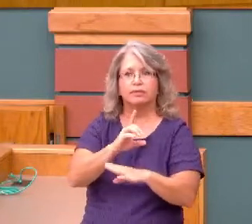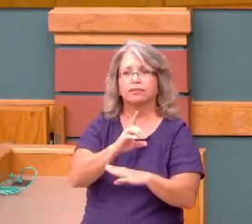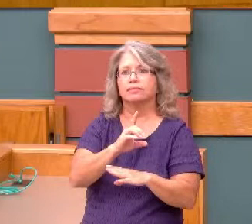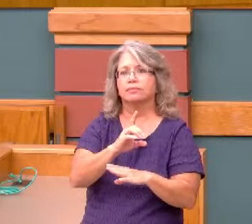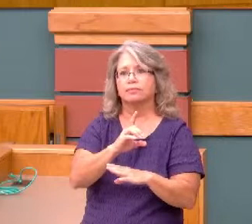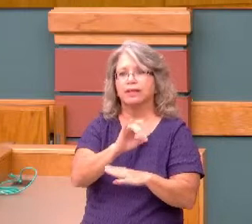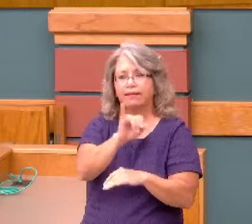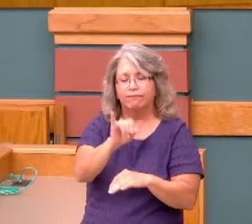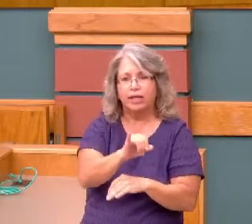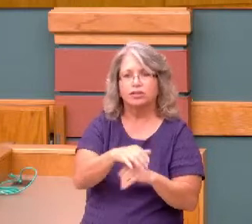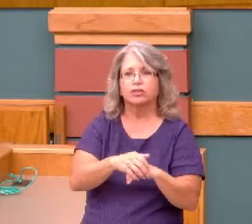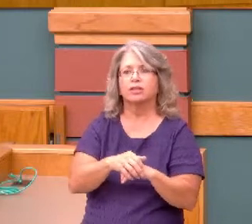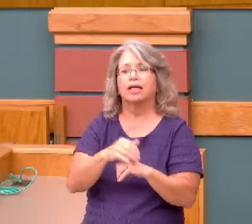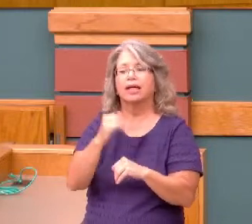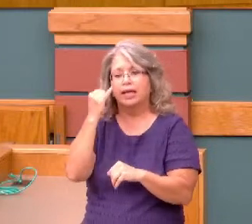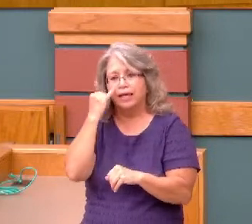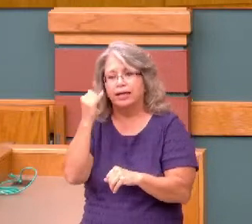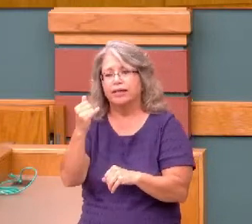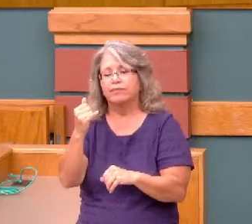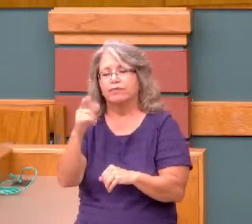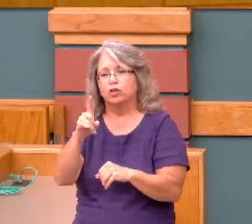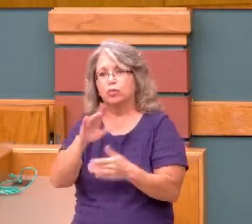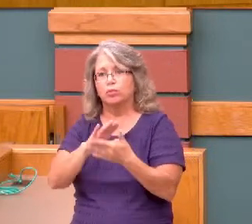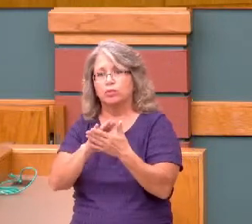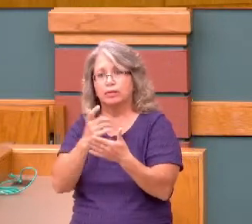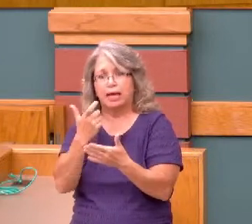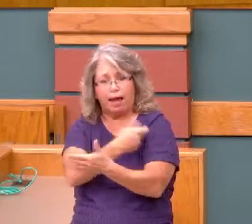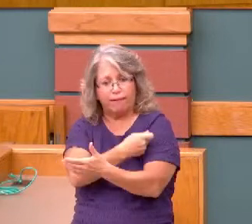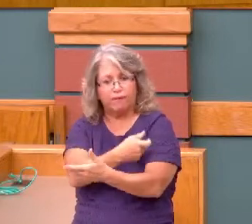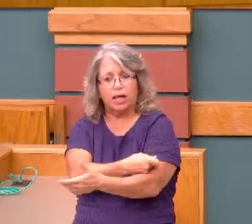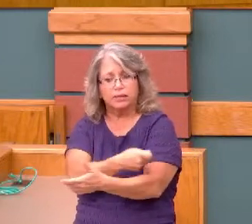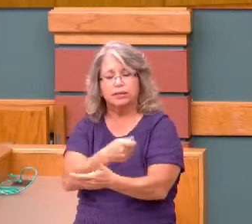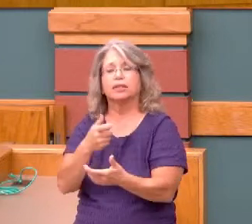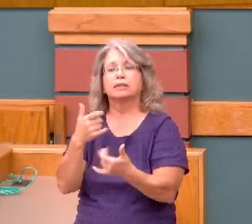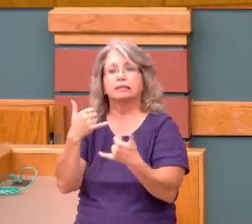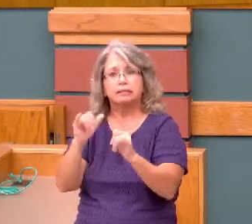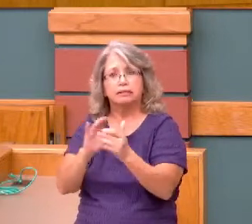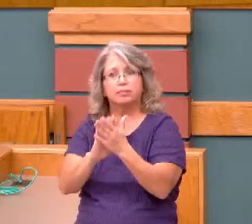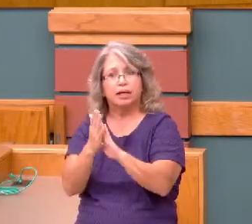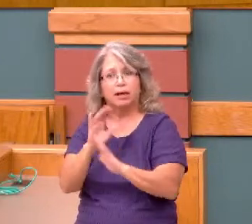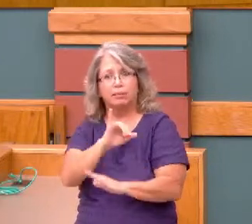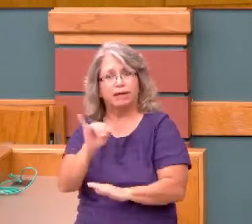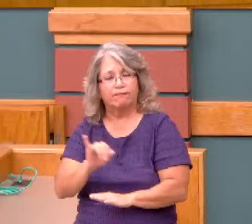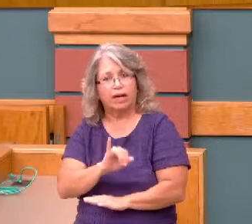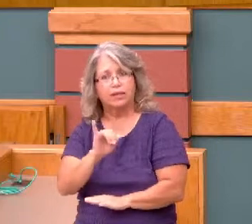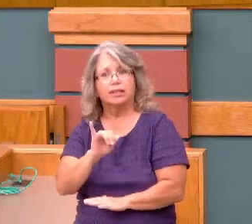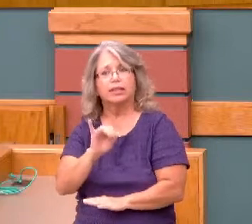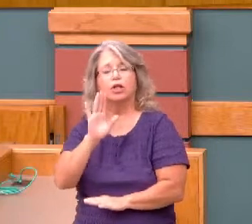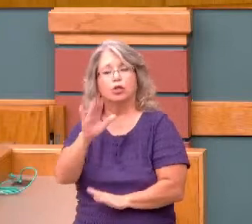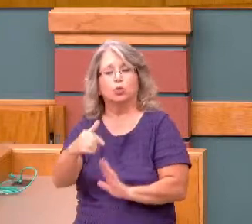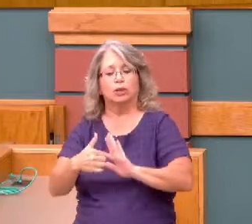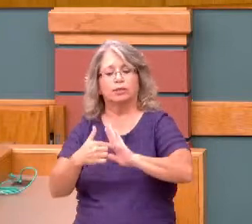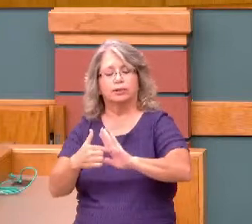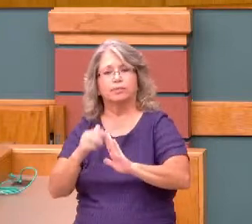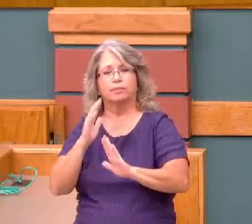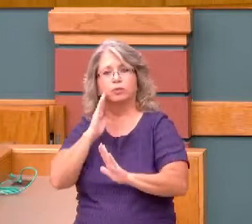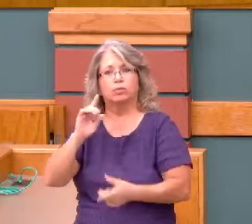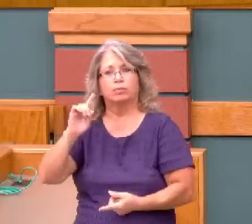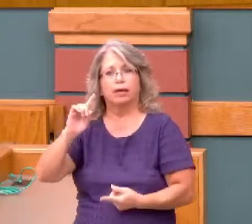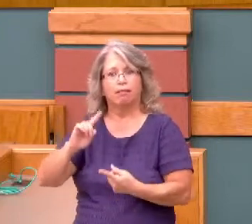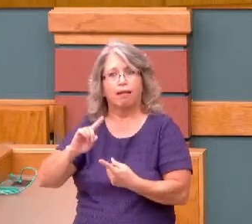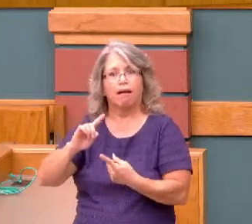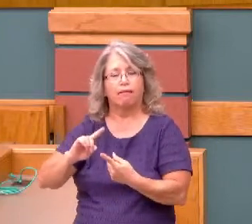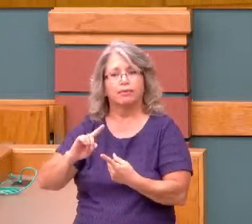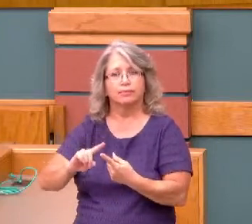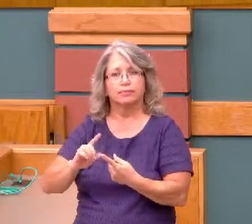will, on statistical average, have less severe symptoms and shorter illness. And now this Pfizer